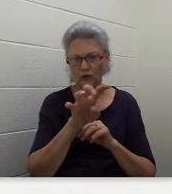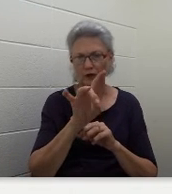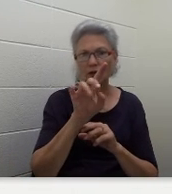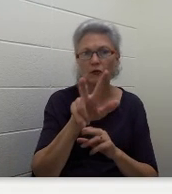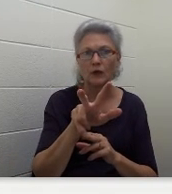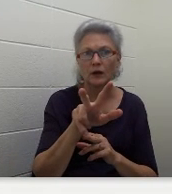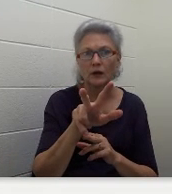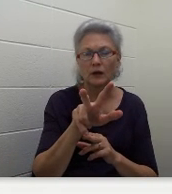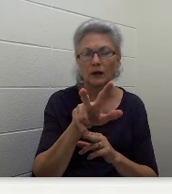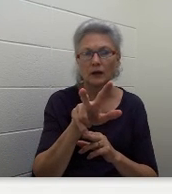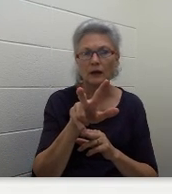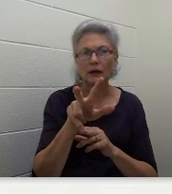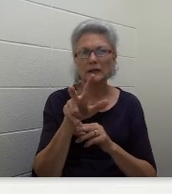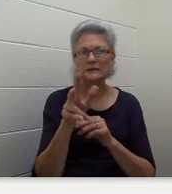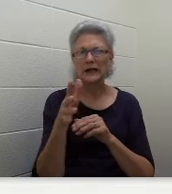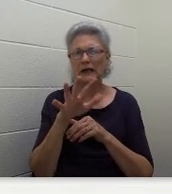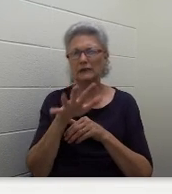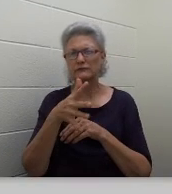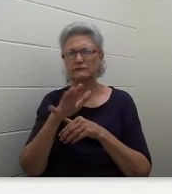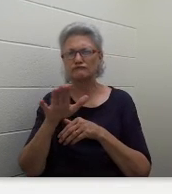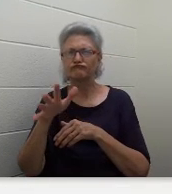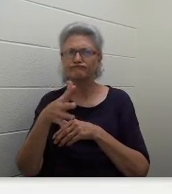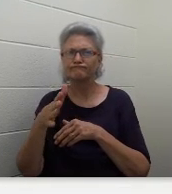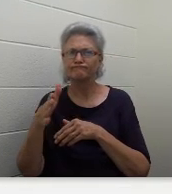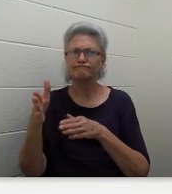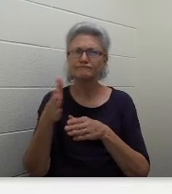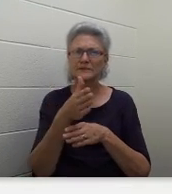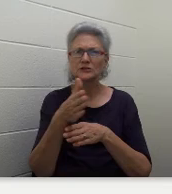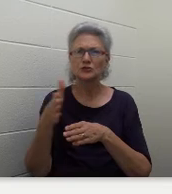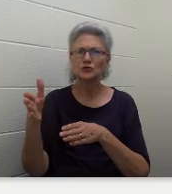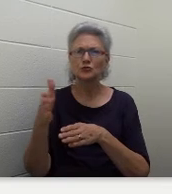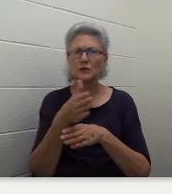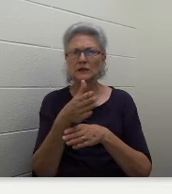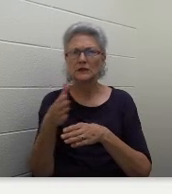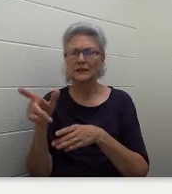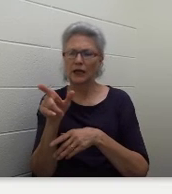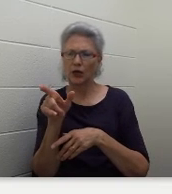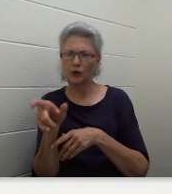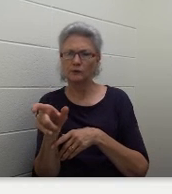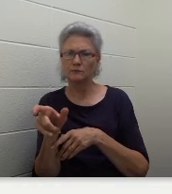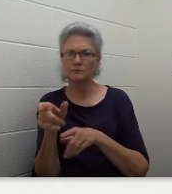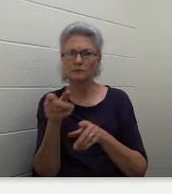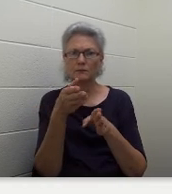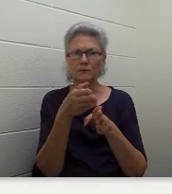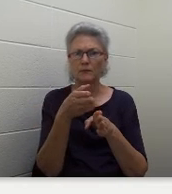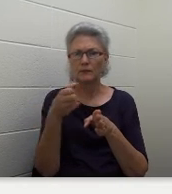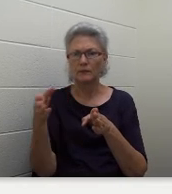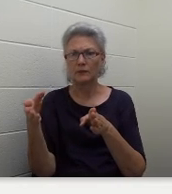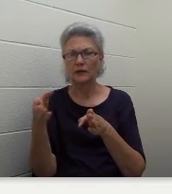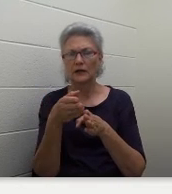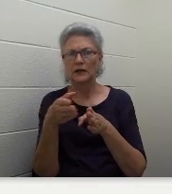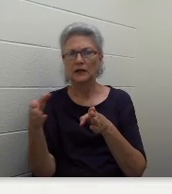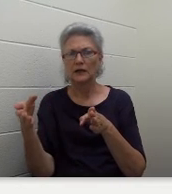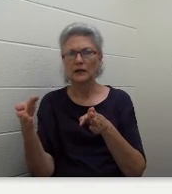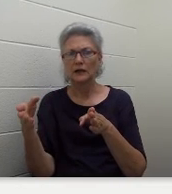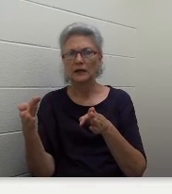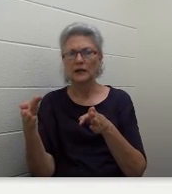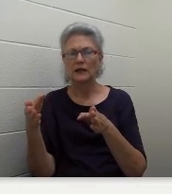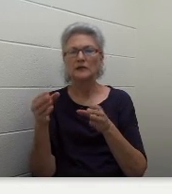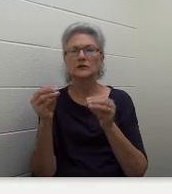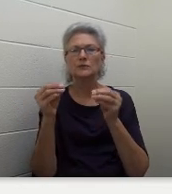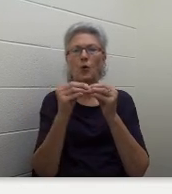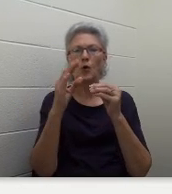483 ends up somewhere probably over here, since it is greater